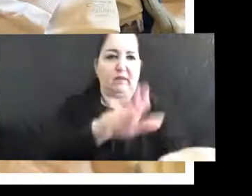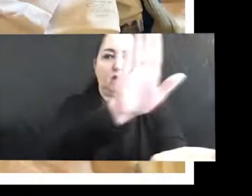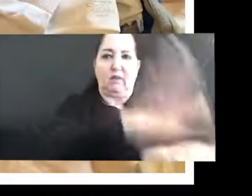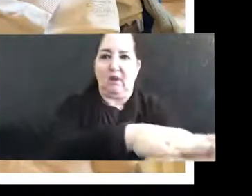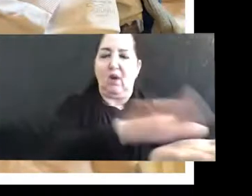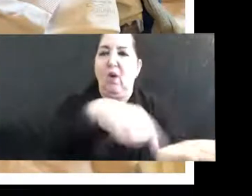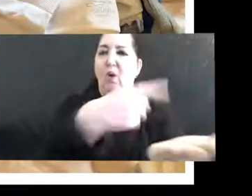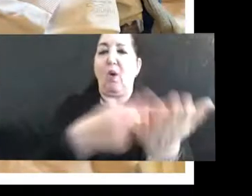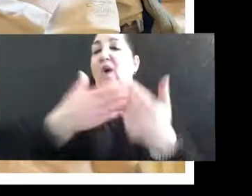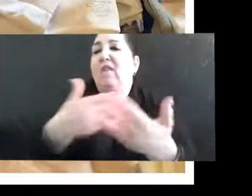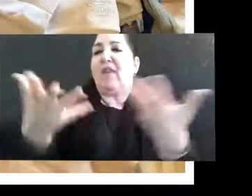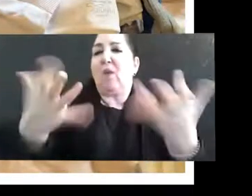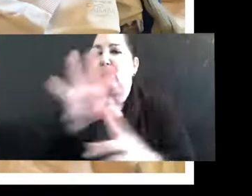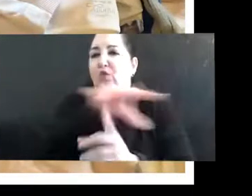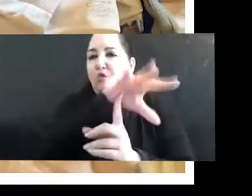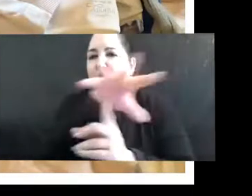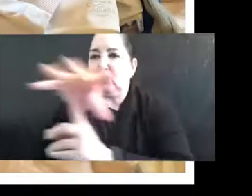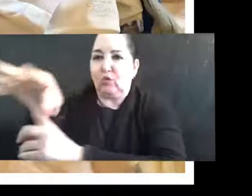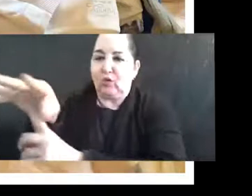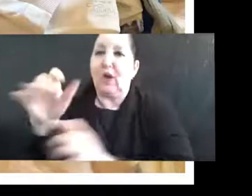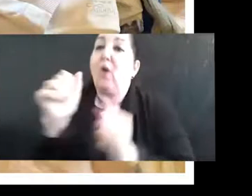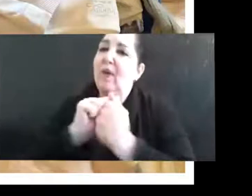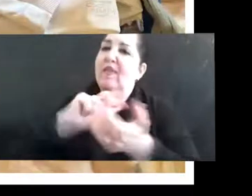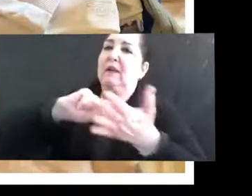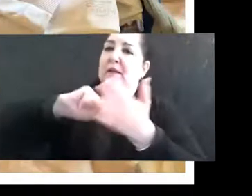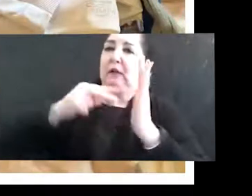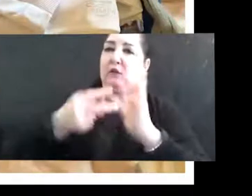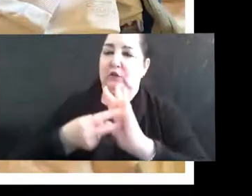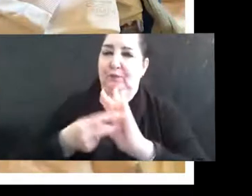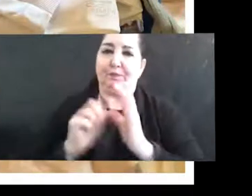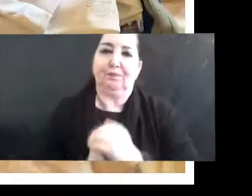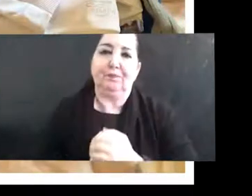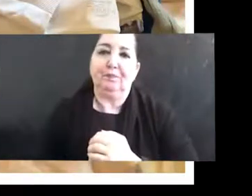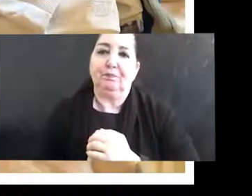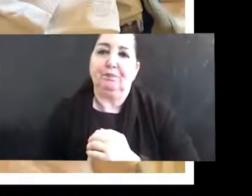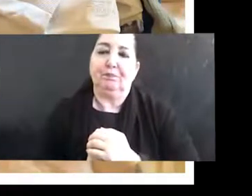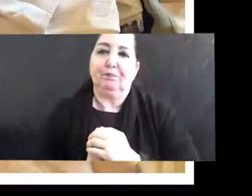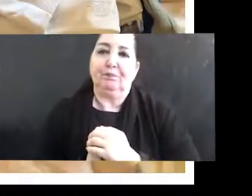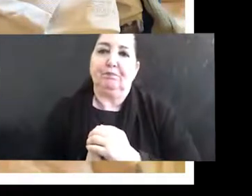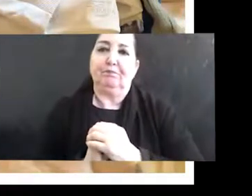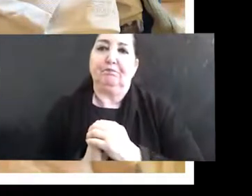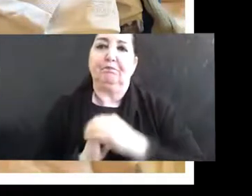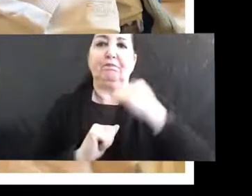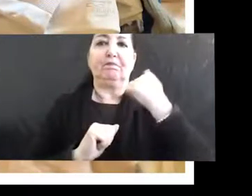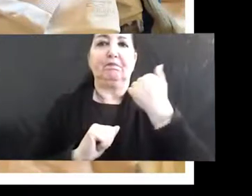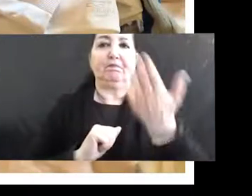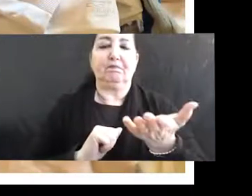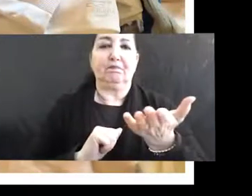folded somewhere or wherever they wanted to shoot it, and to shoot it with intention. So this